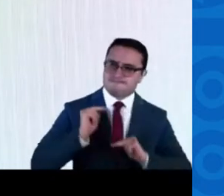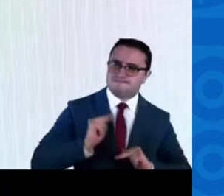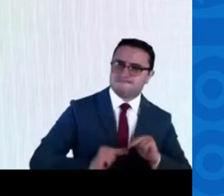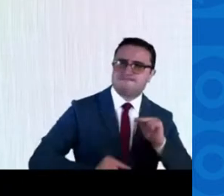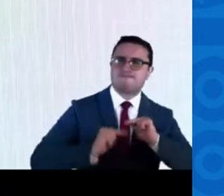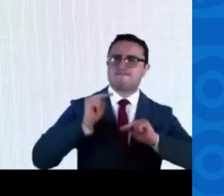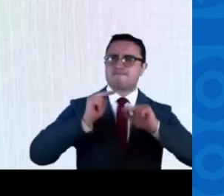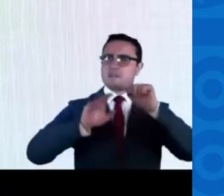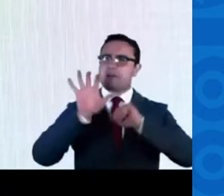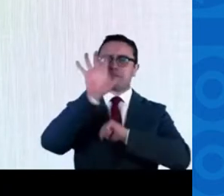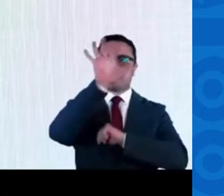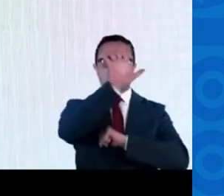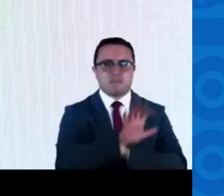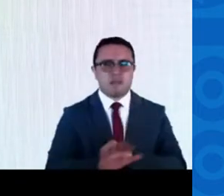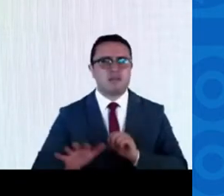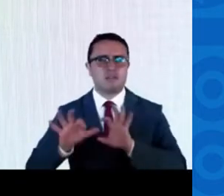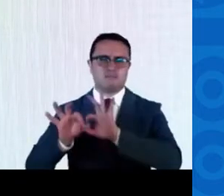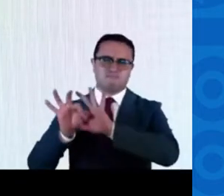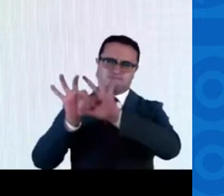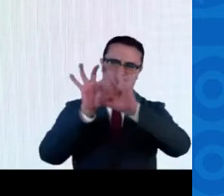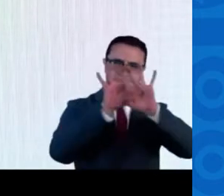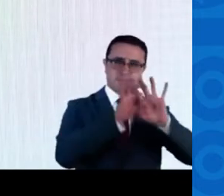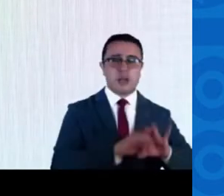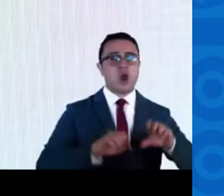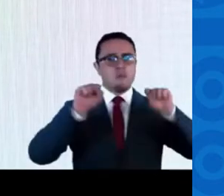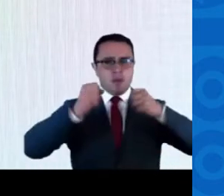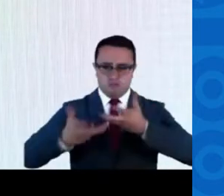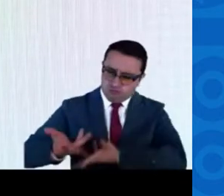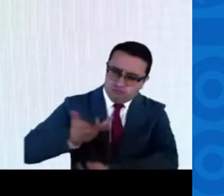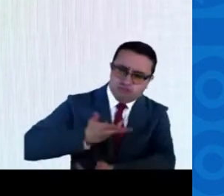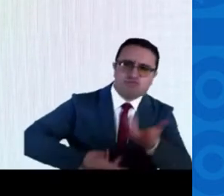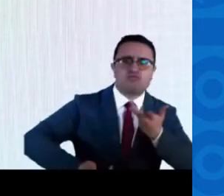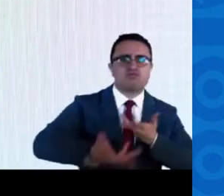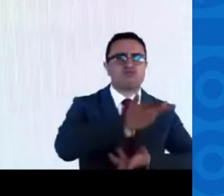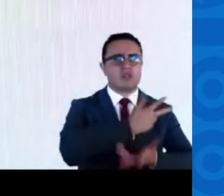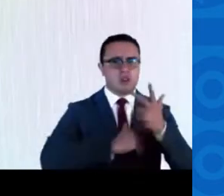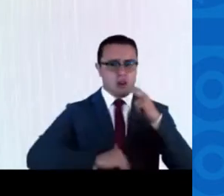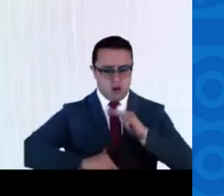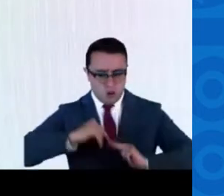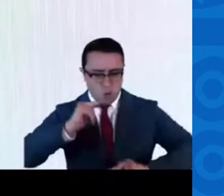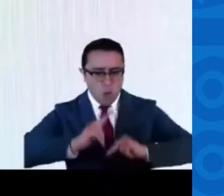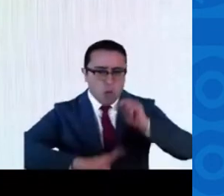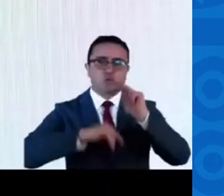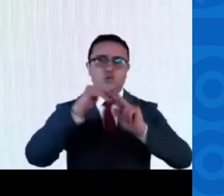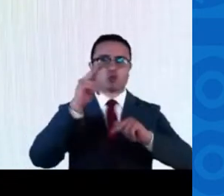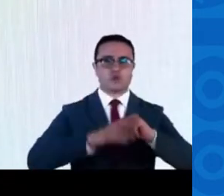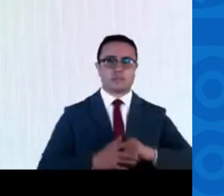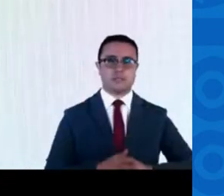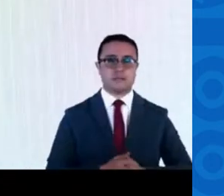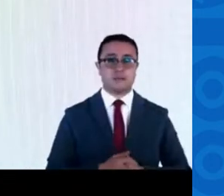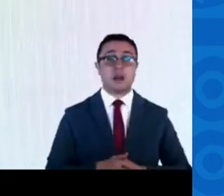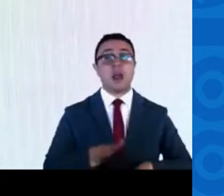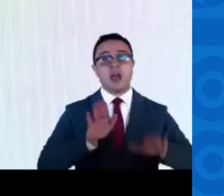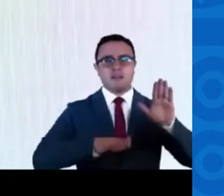Thank you for listening to us, because we can build a great alliance where we can share and